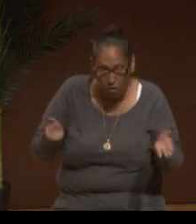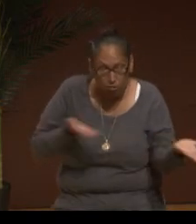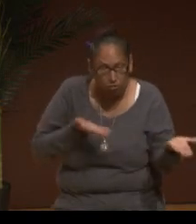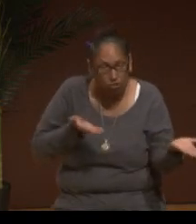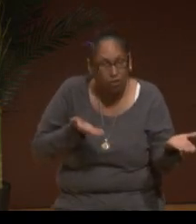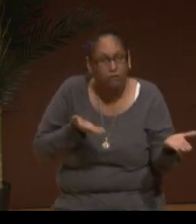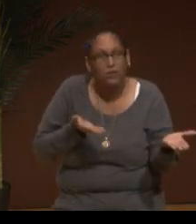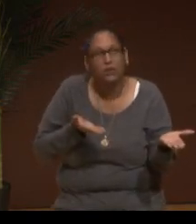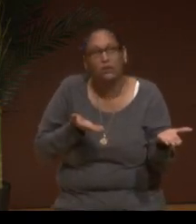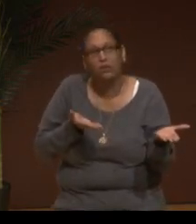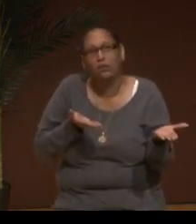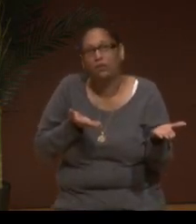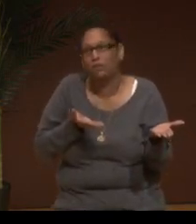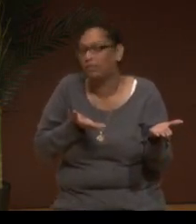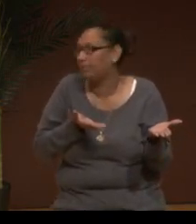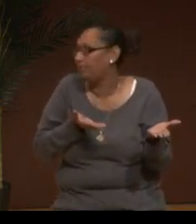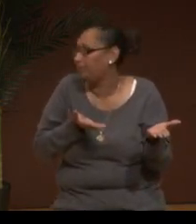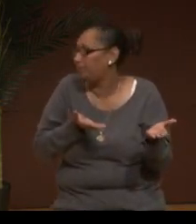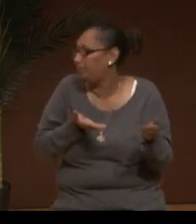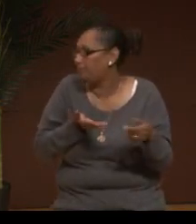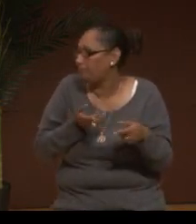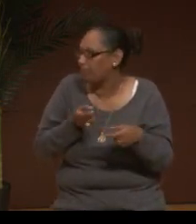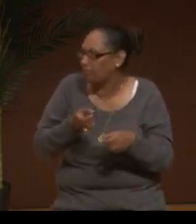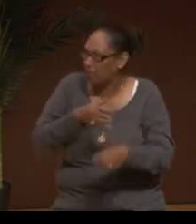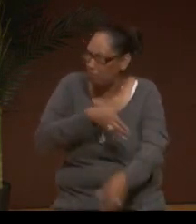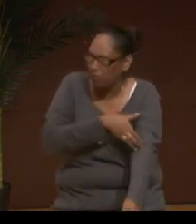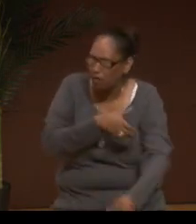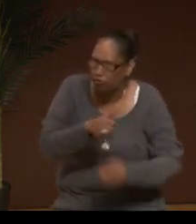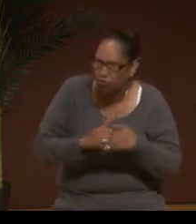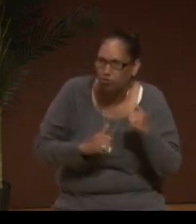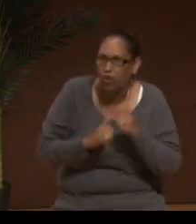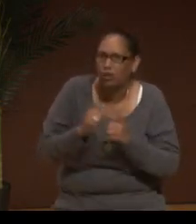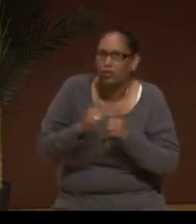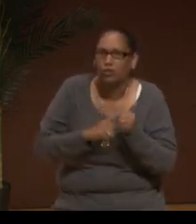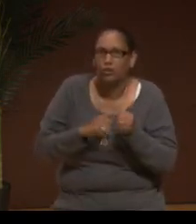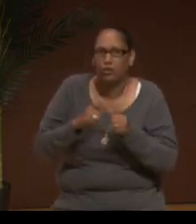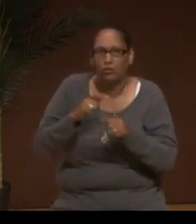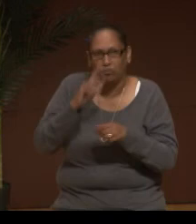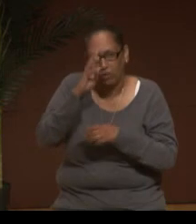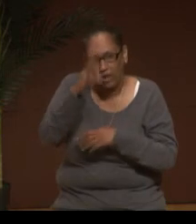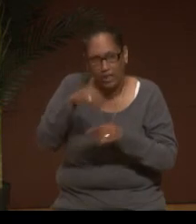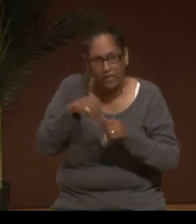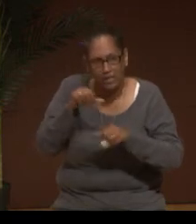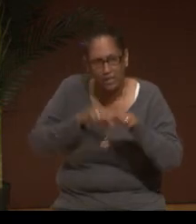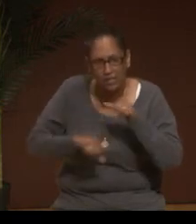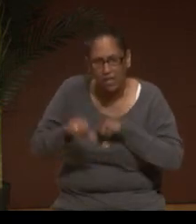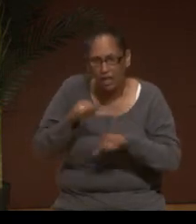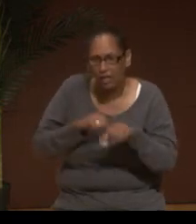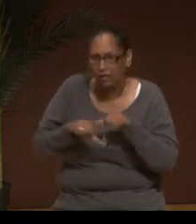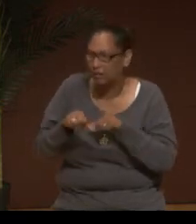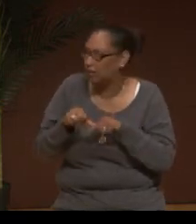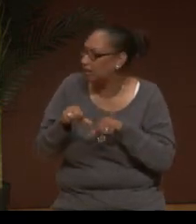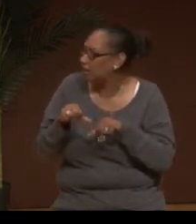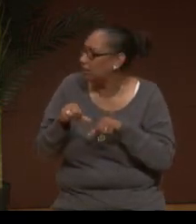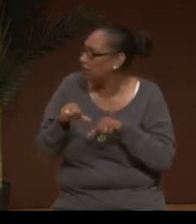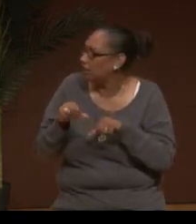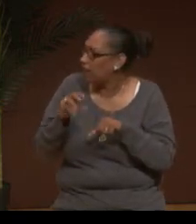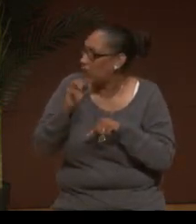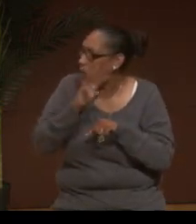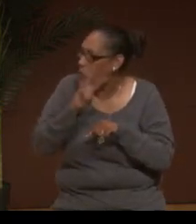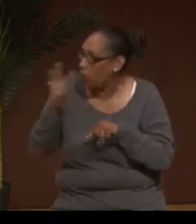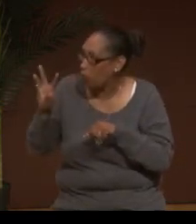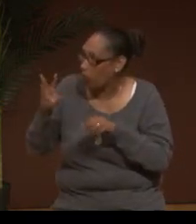us upend the knowledge hierarchies and power structures that have been created in science and academia and the West